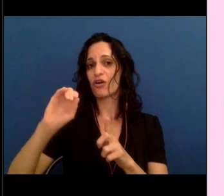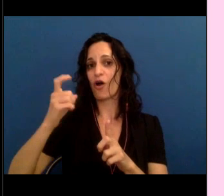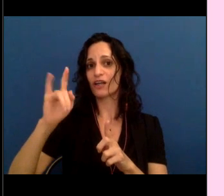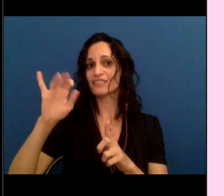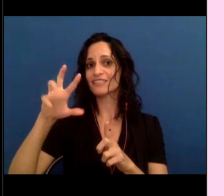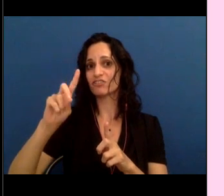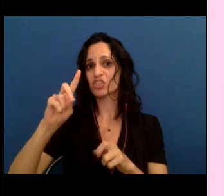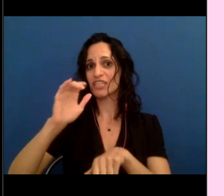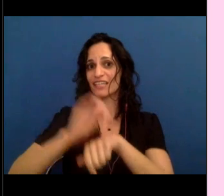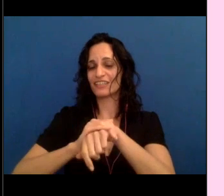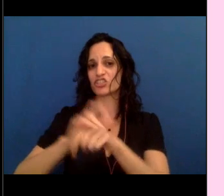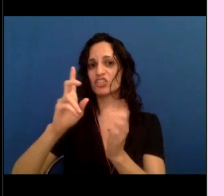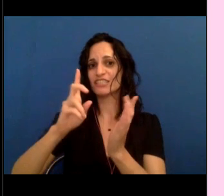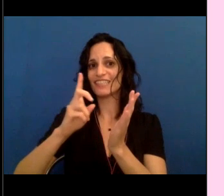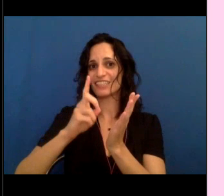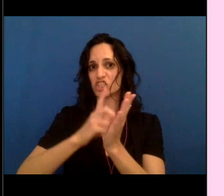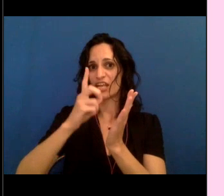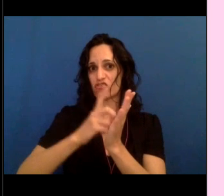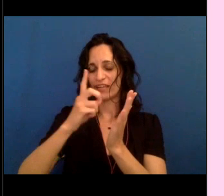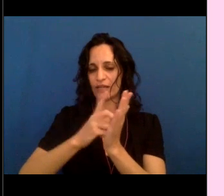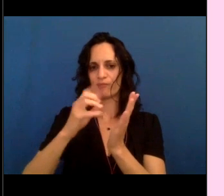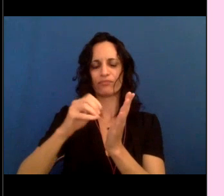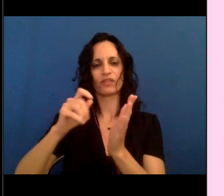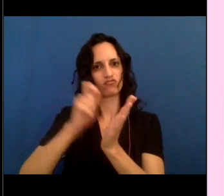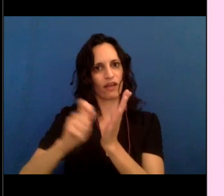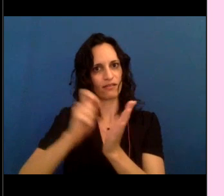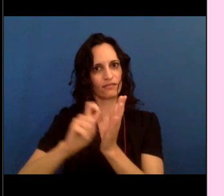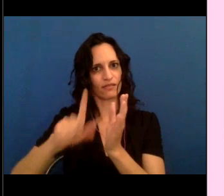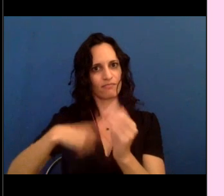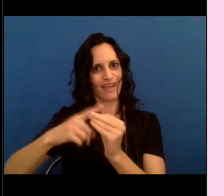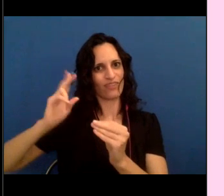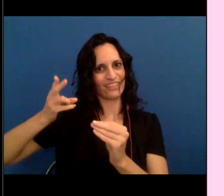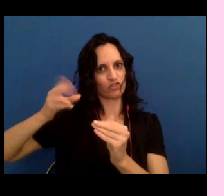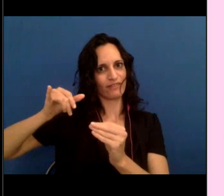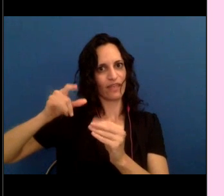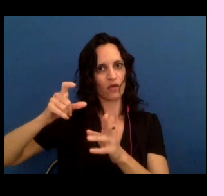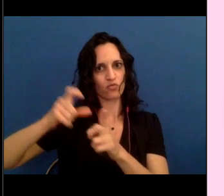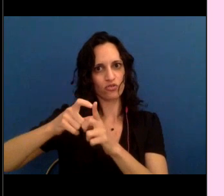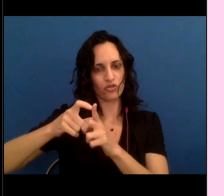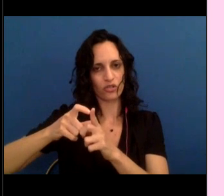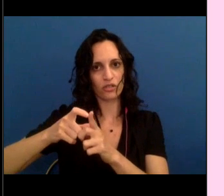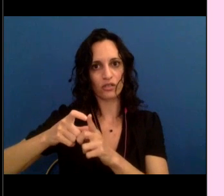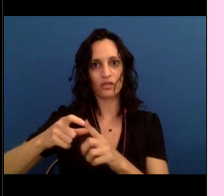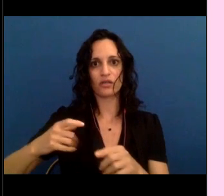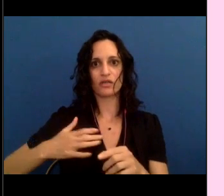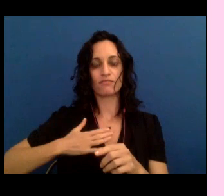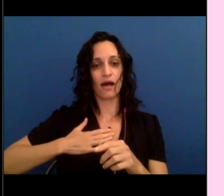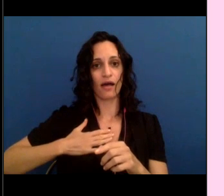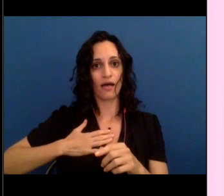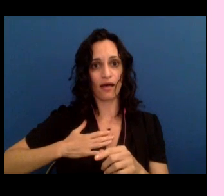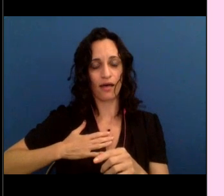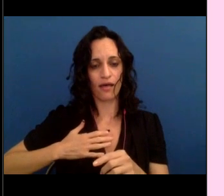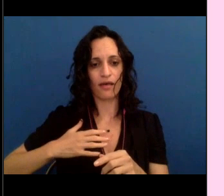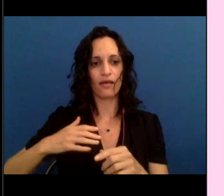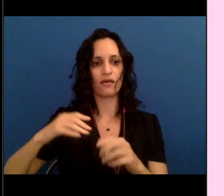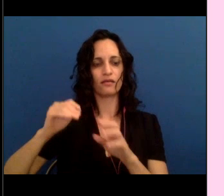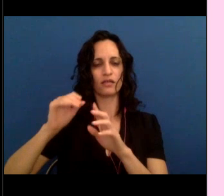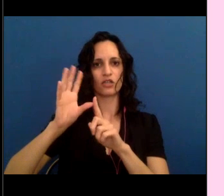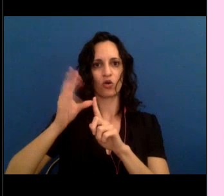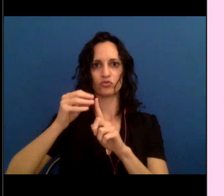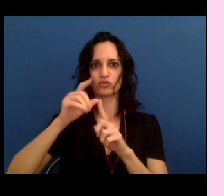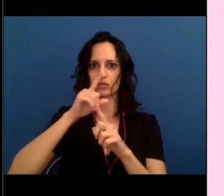that history. And I, coming from a context deeply saturated by hip hop culture, I was